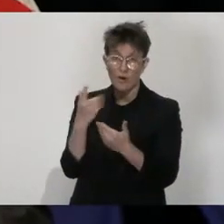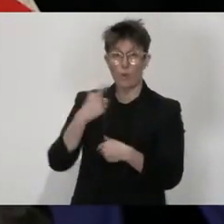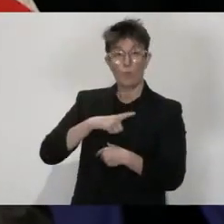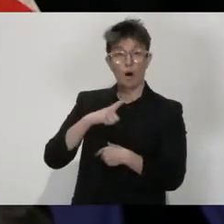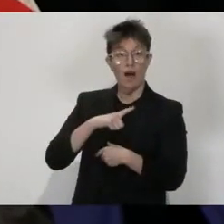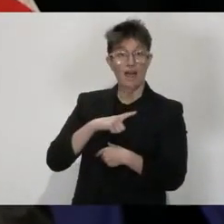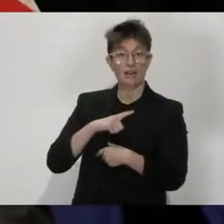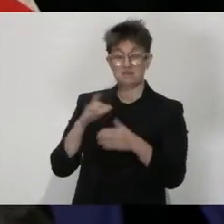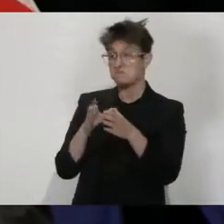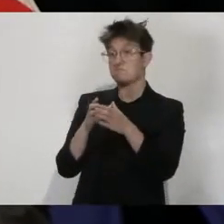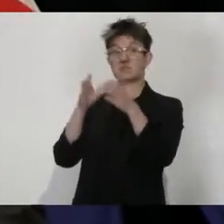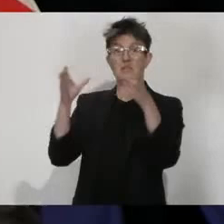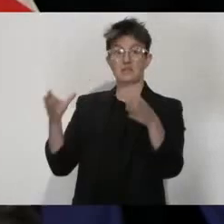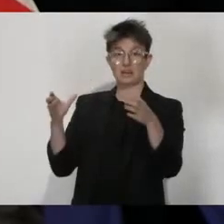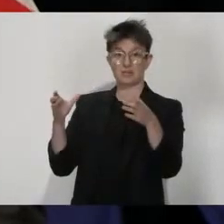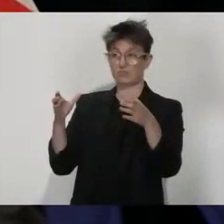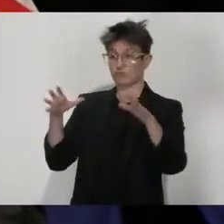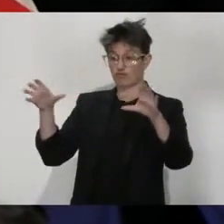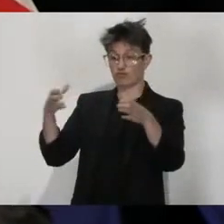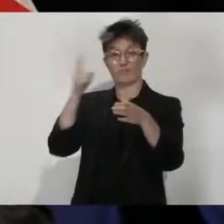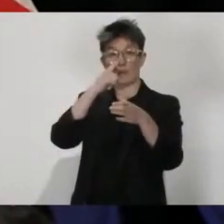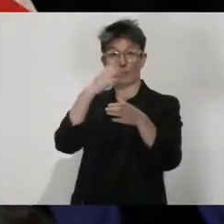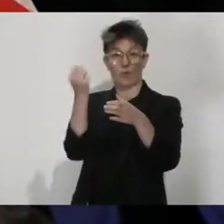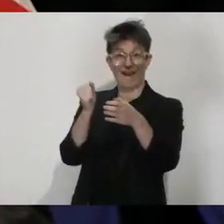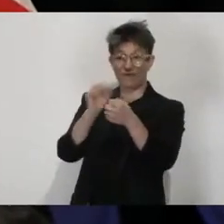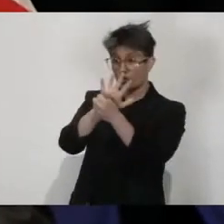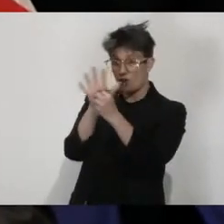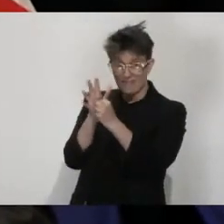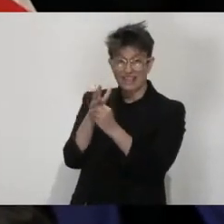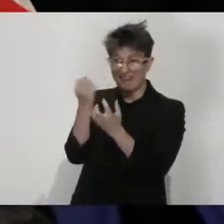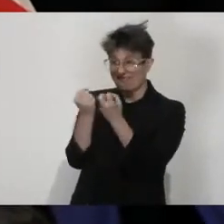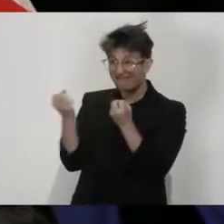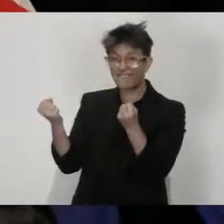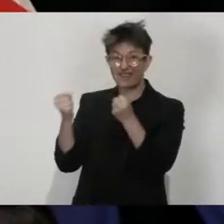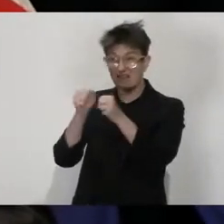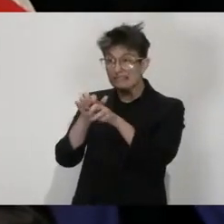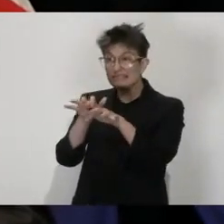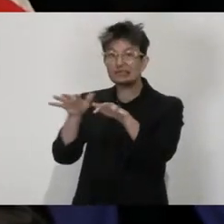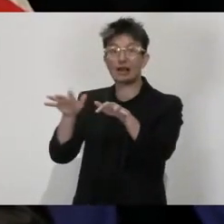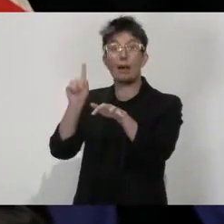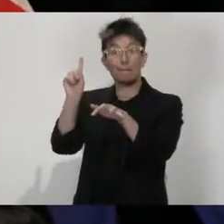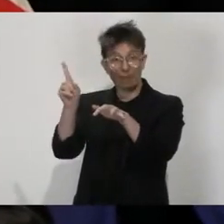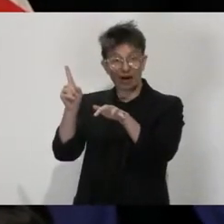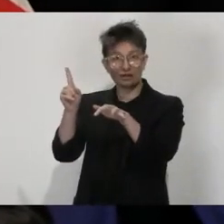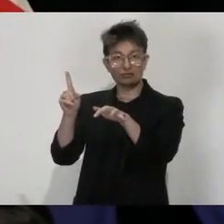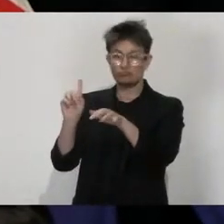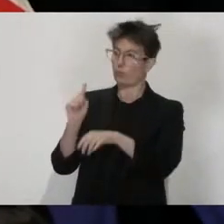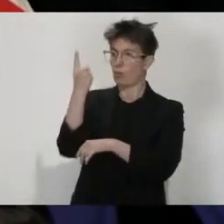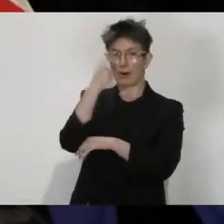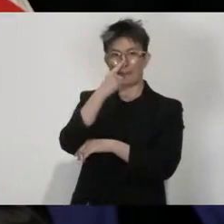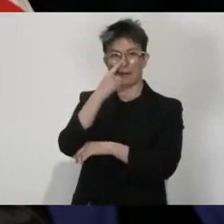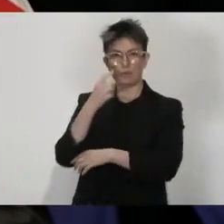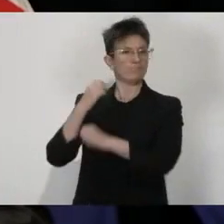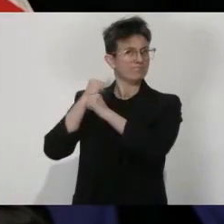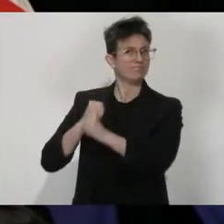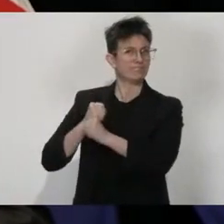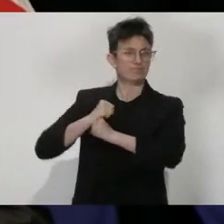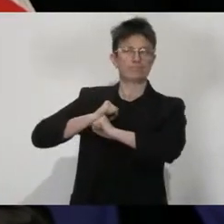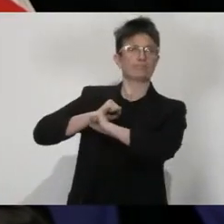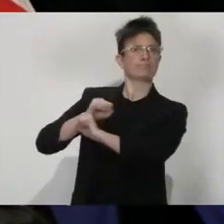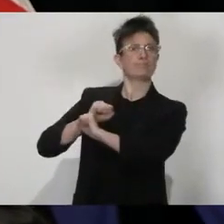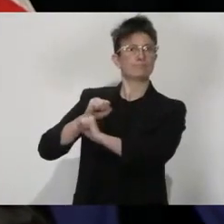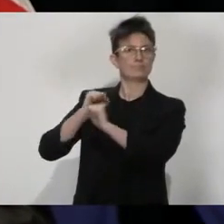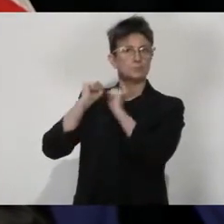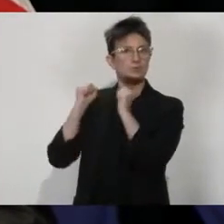down alert level because of the commitment shown by Aucklanders to fighting the virus's spread. Over the past few weeks, you have